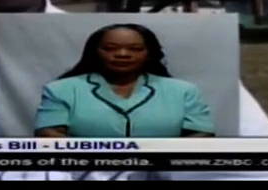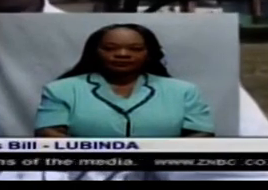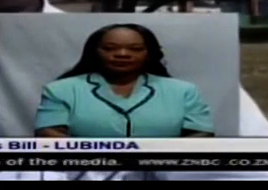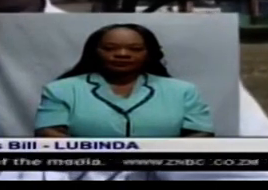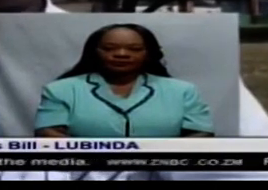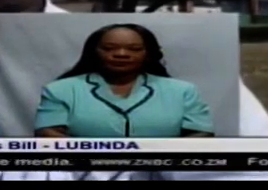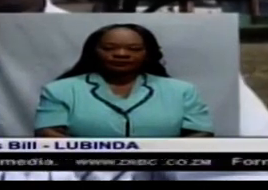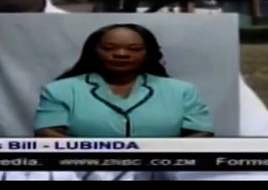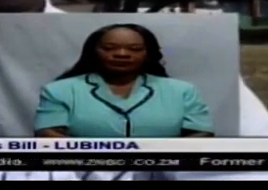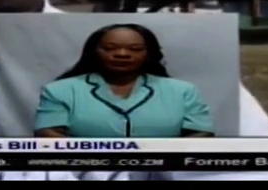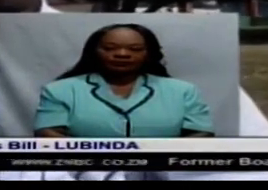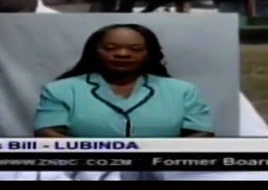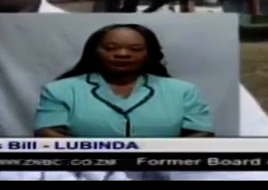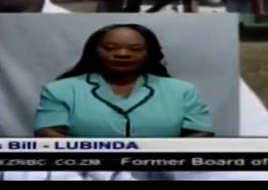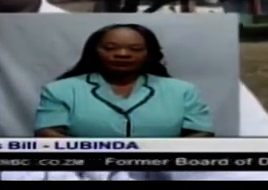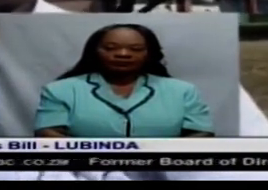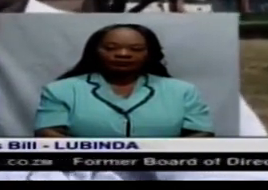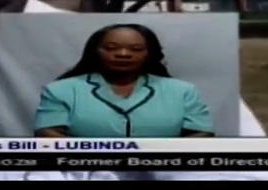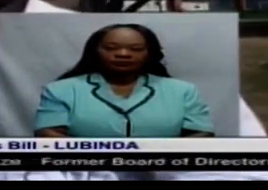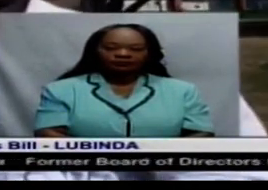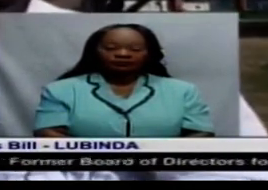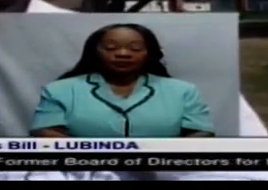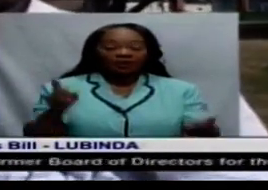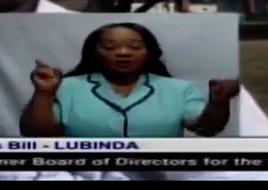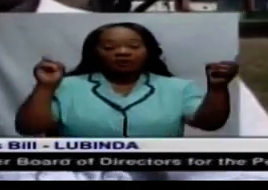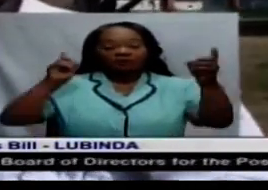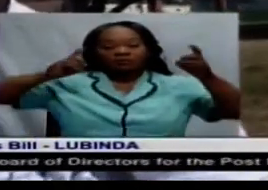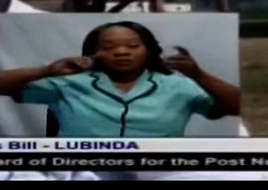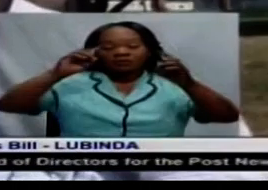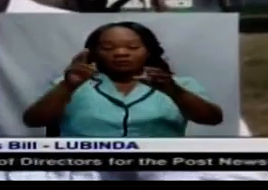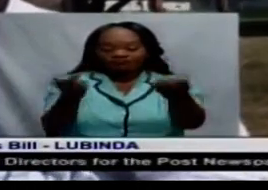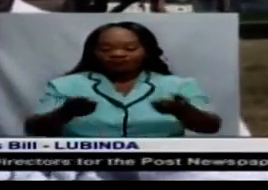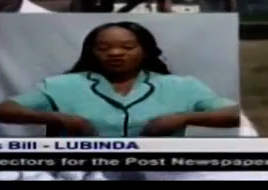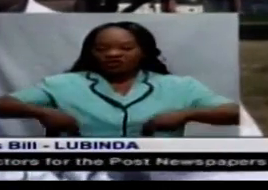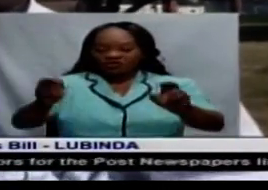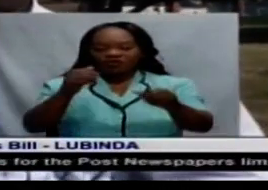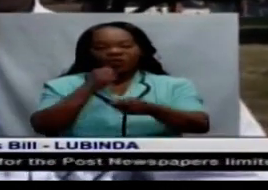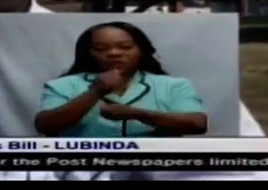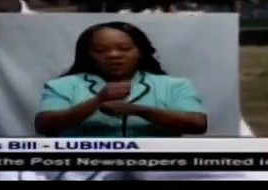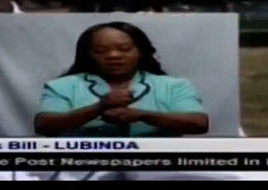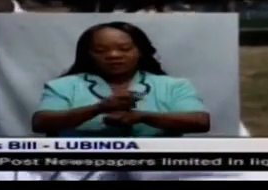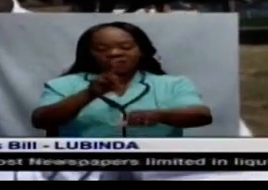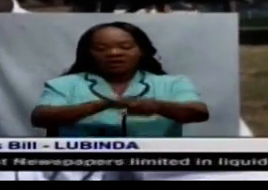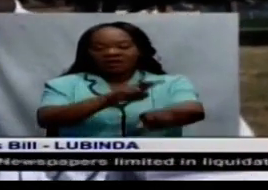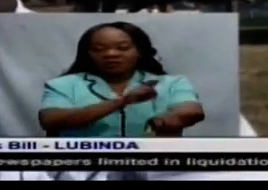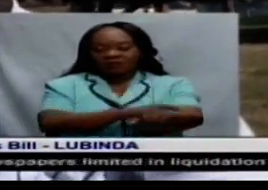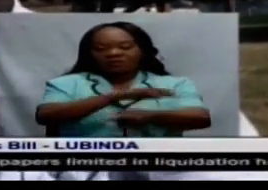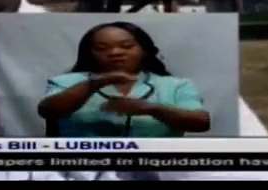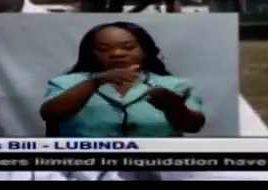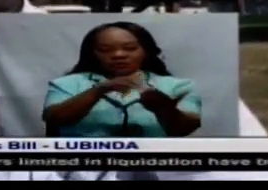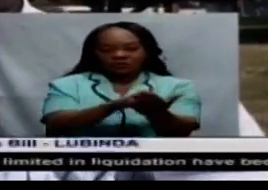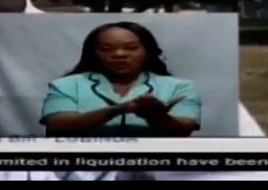Has been released towards the working on the township roads of Kasama Central.